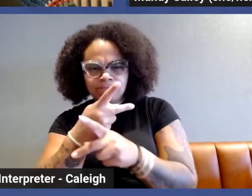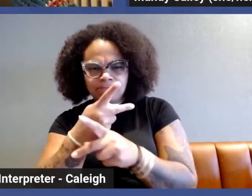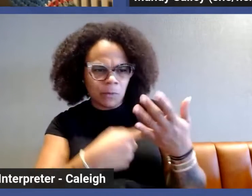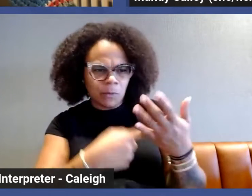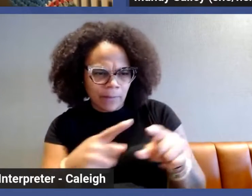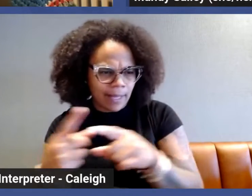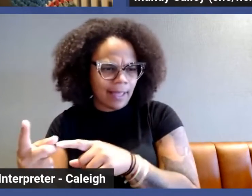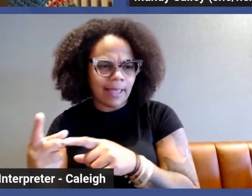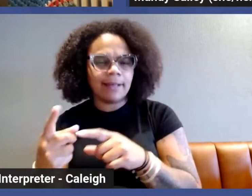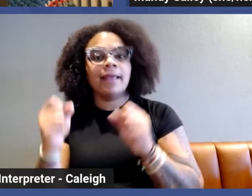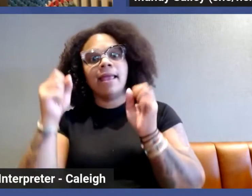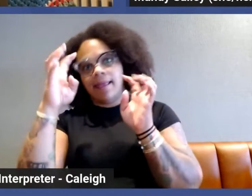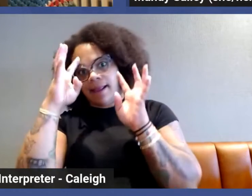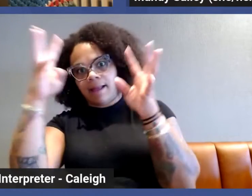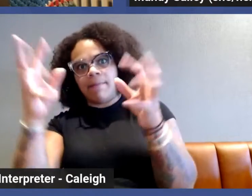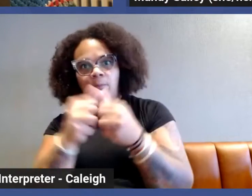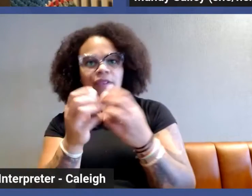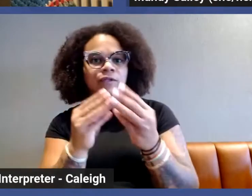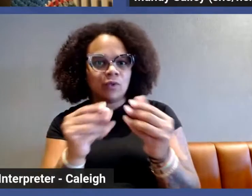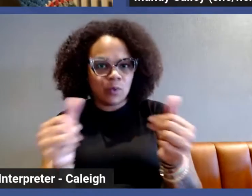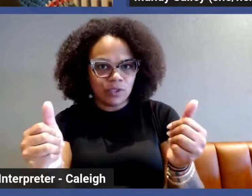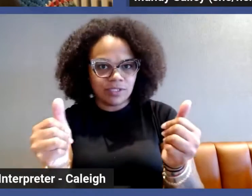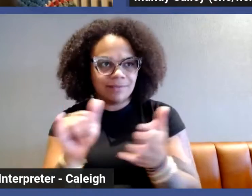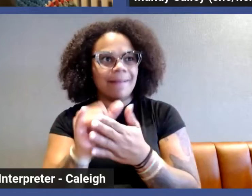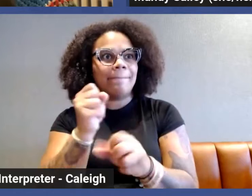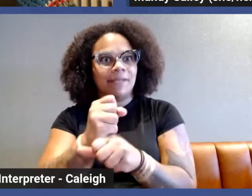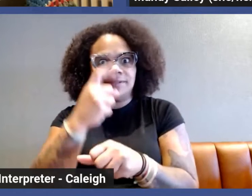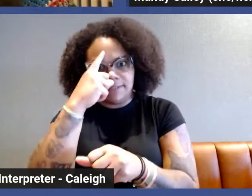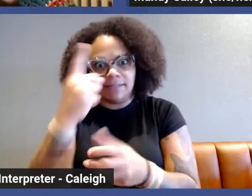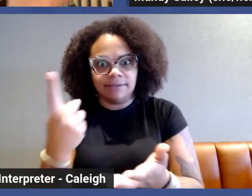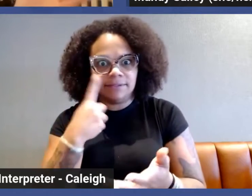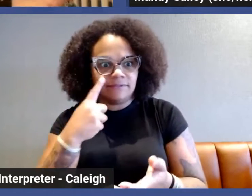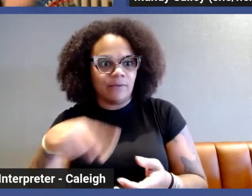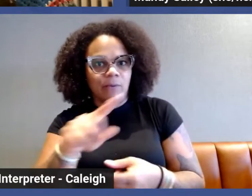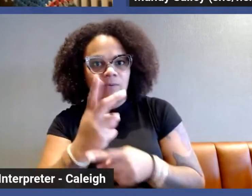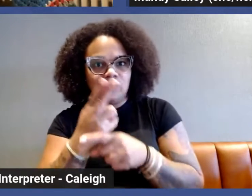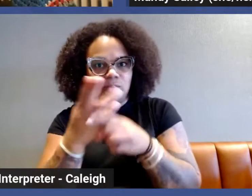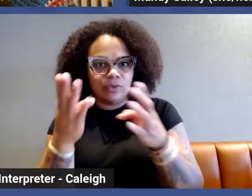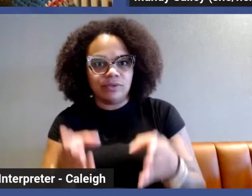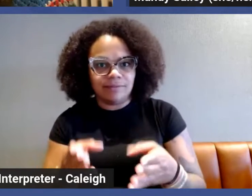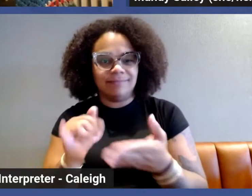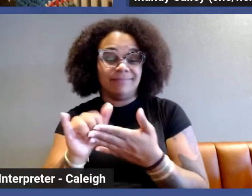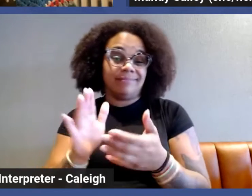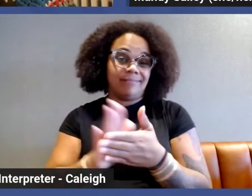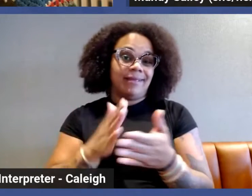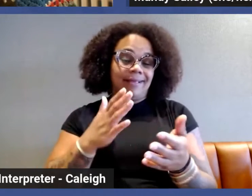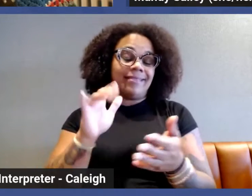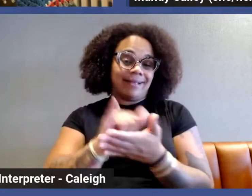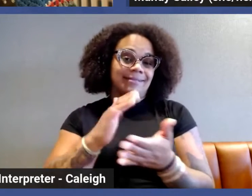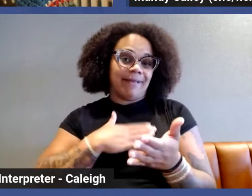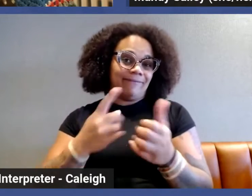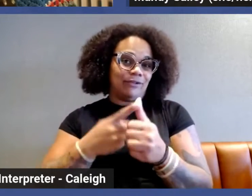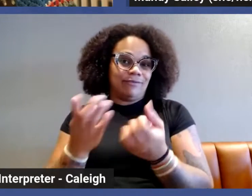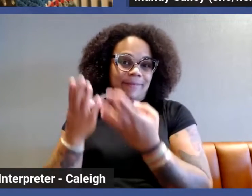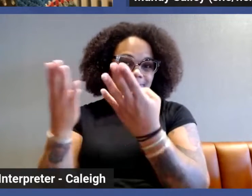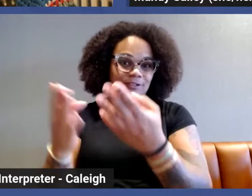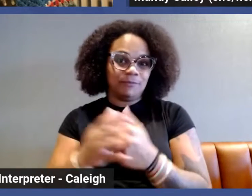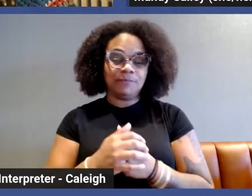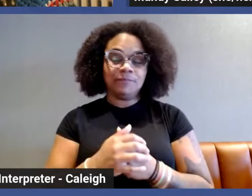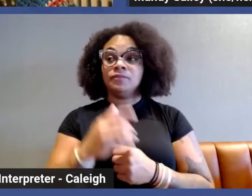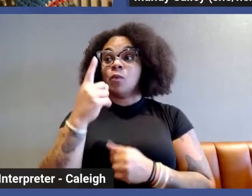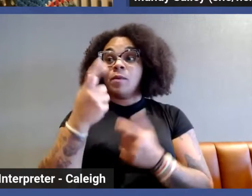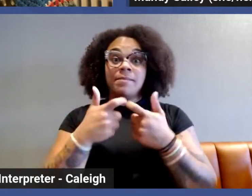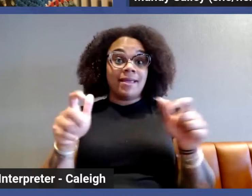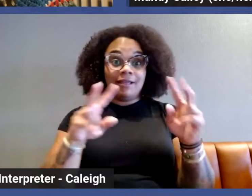actually make sense for the people who are using the site. So that was the first one. A big issue has